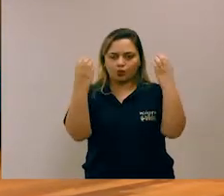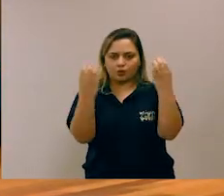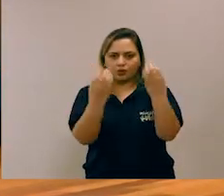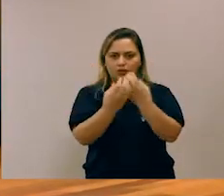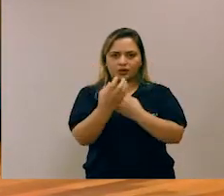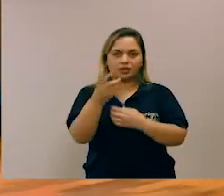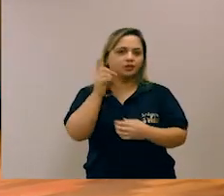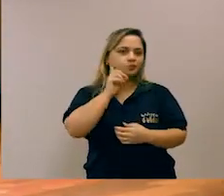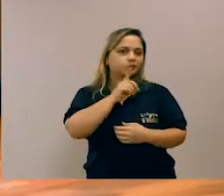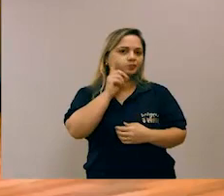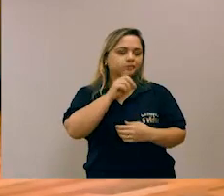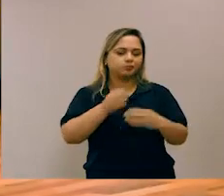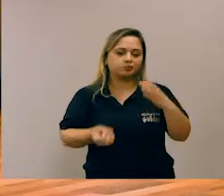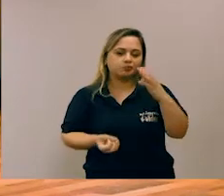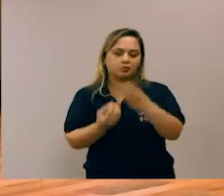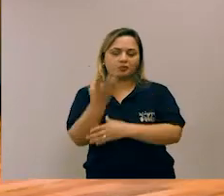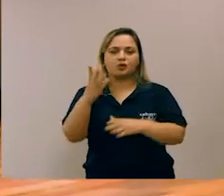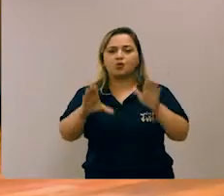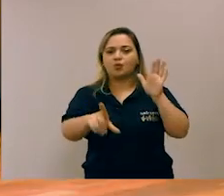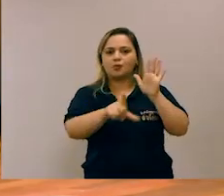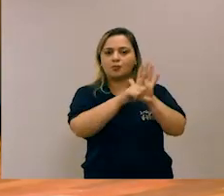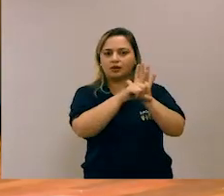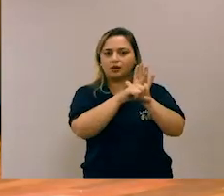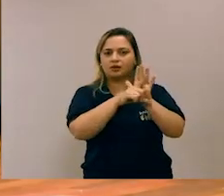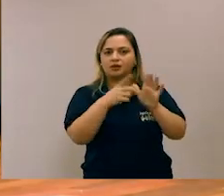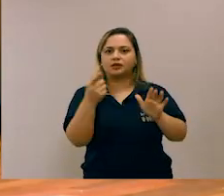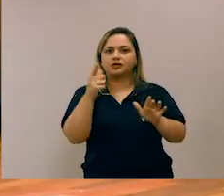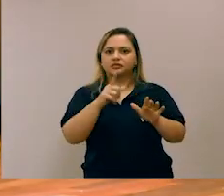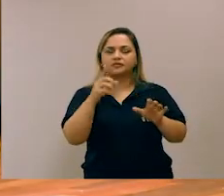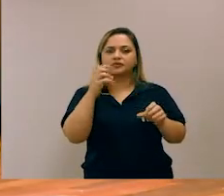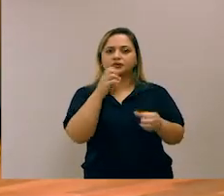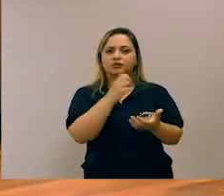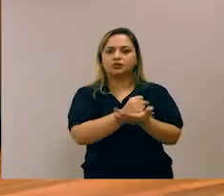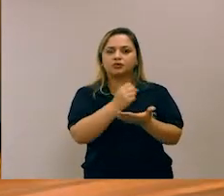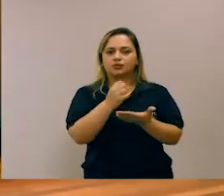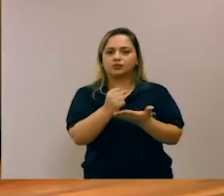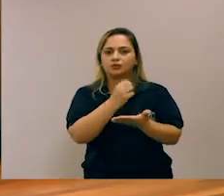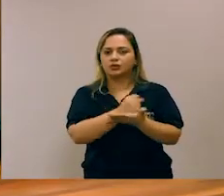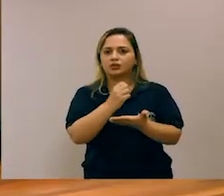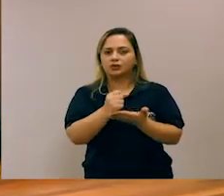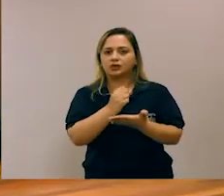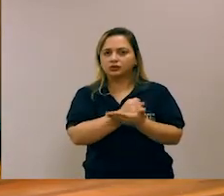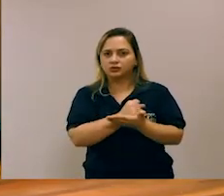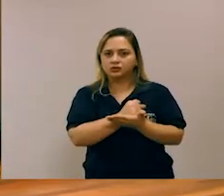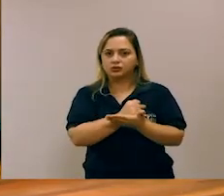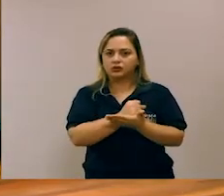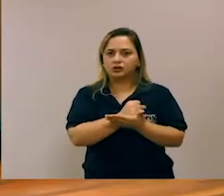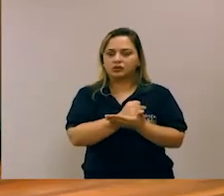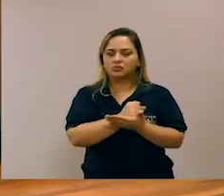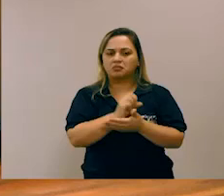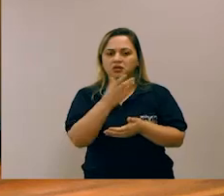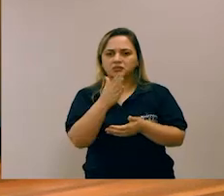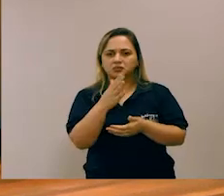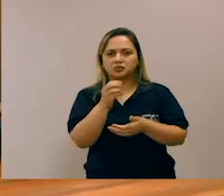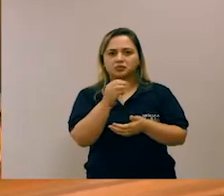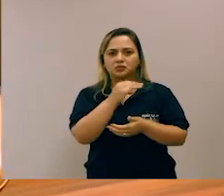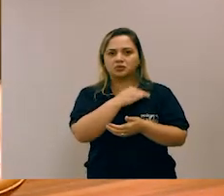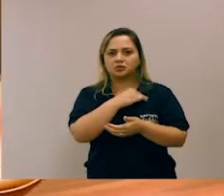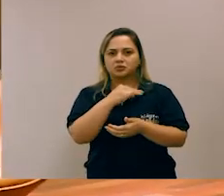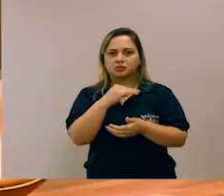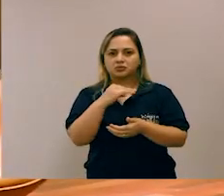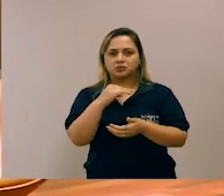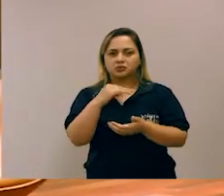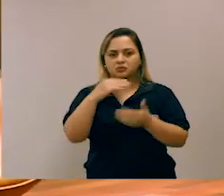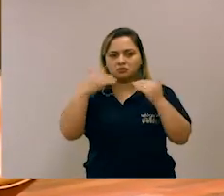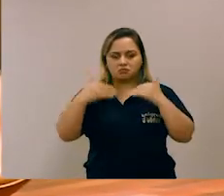Congress published a law demanding the hiring in each agency, American agency, which